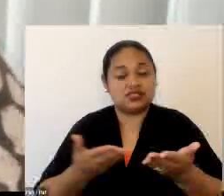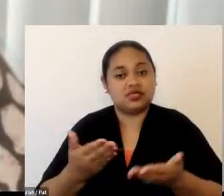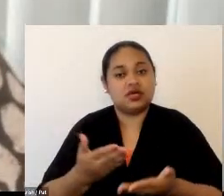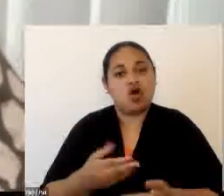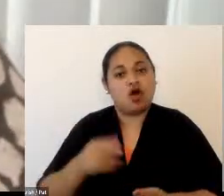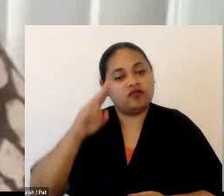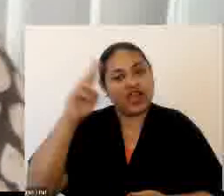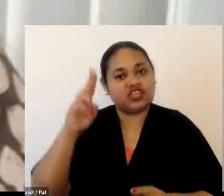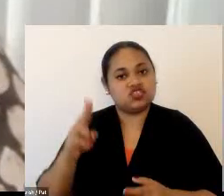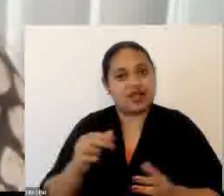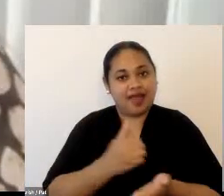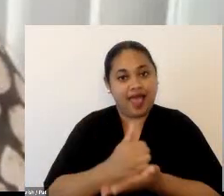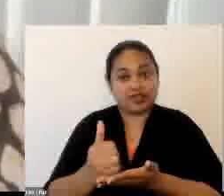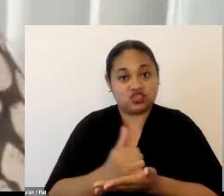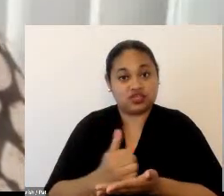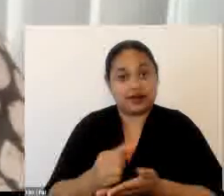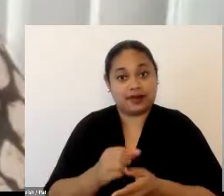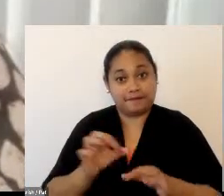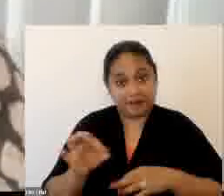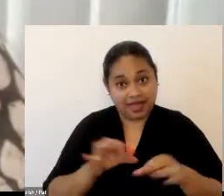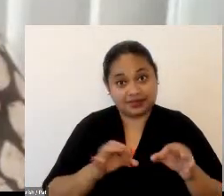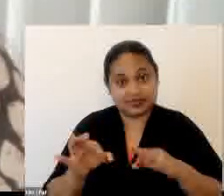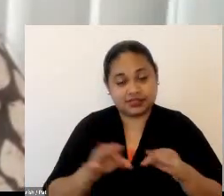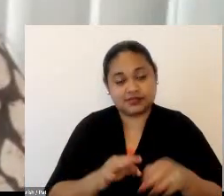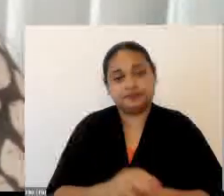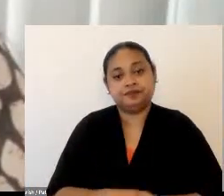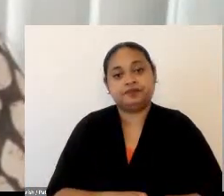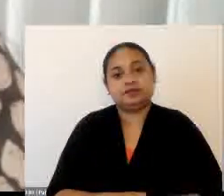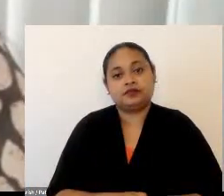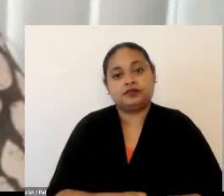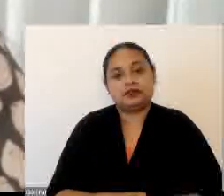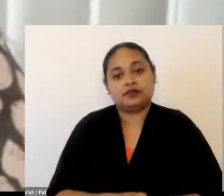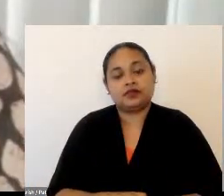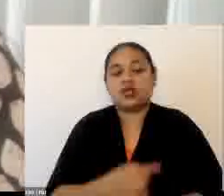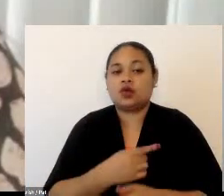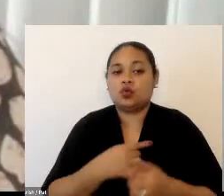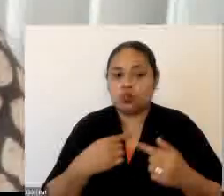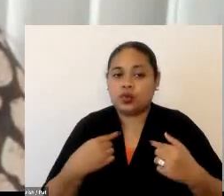action plans. So, you know, we have been supporting